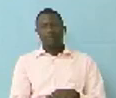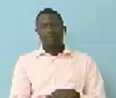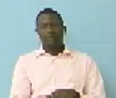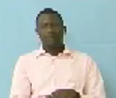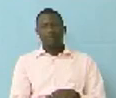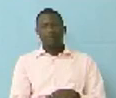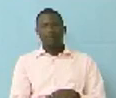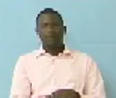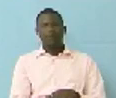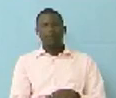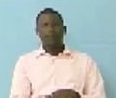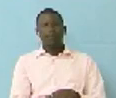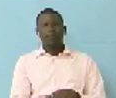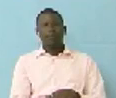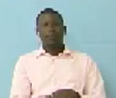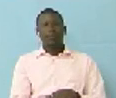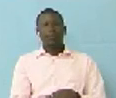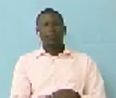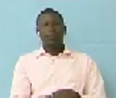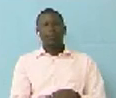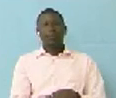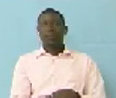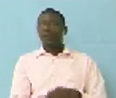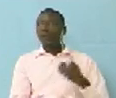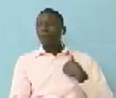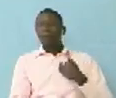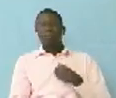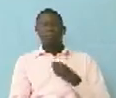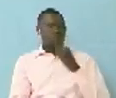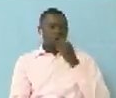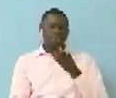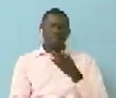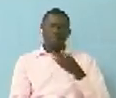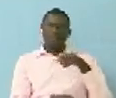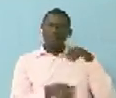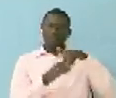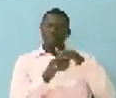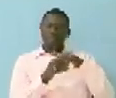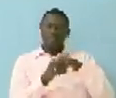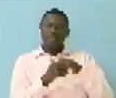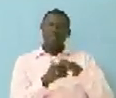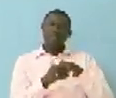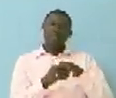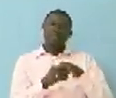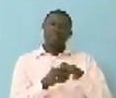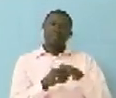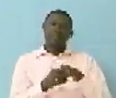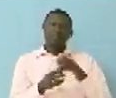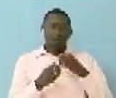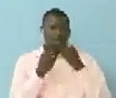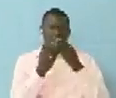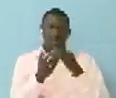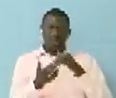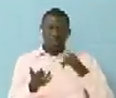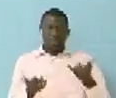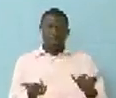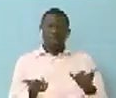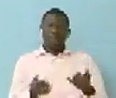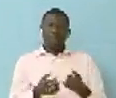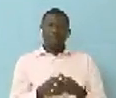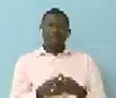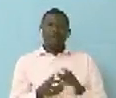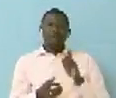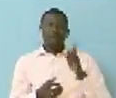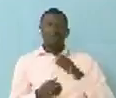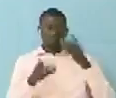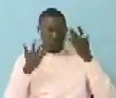Those who are present at the panel, I have said it here. What is the problem? I am